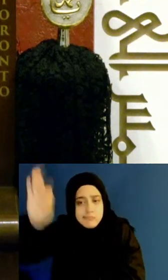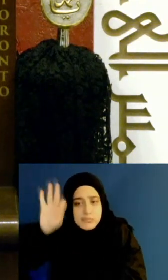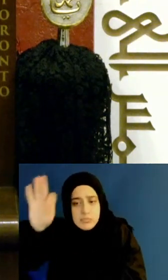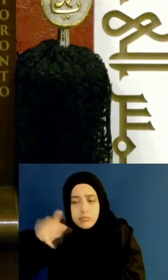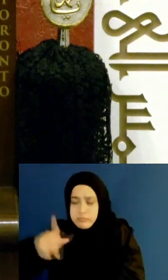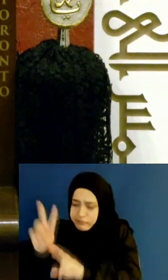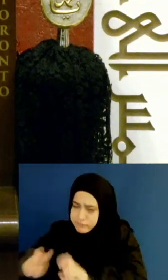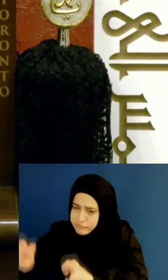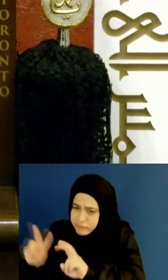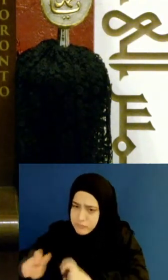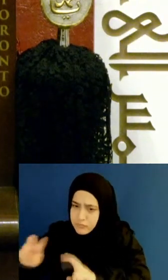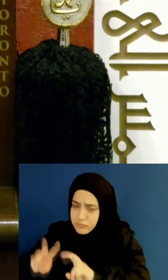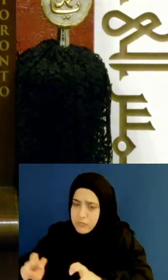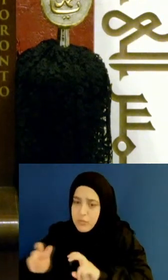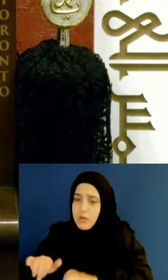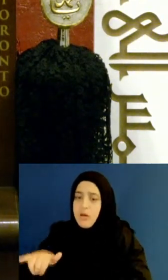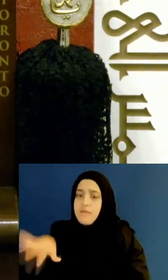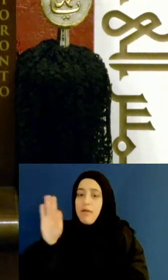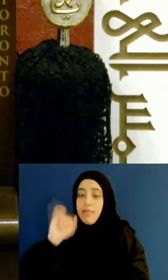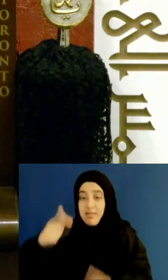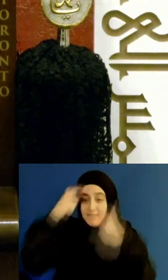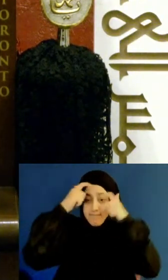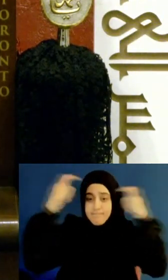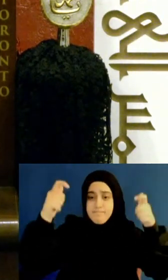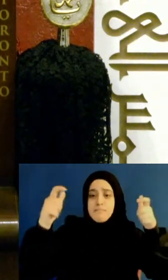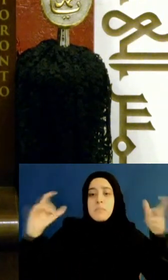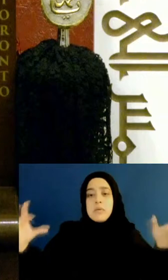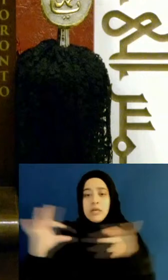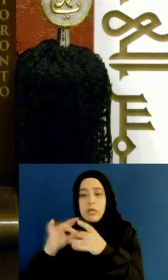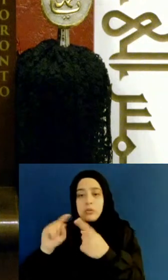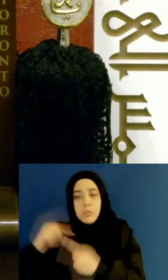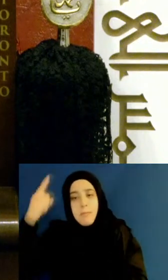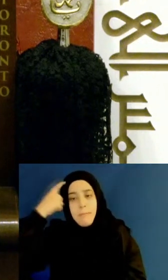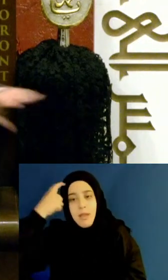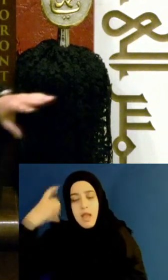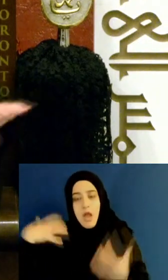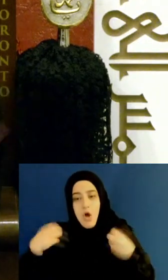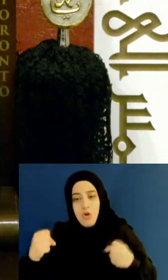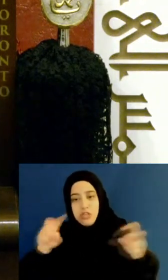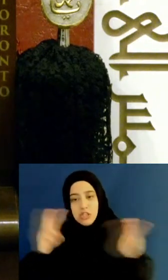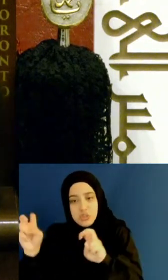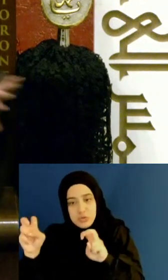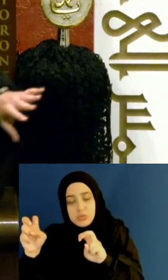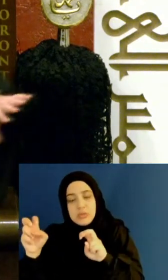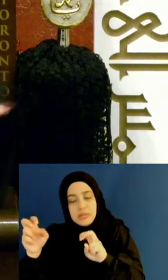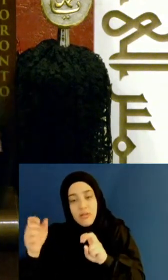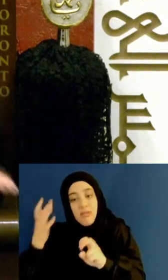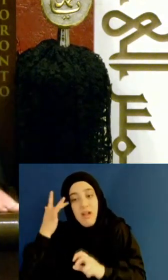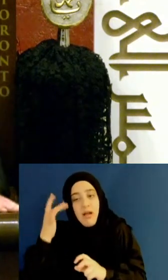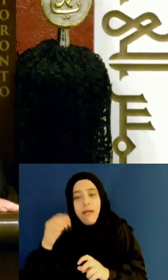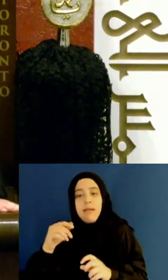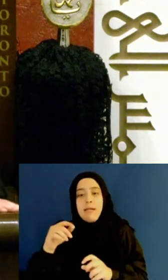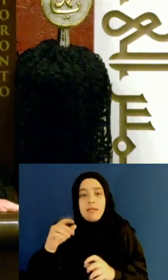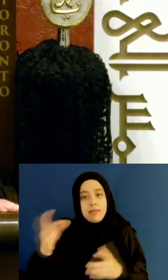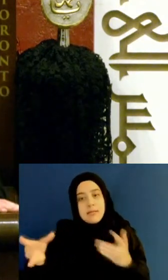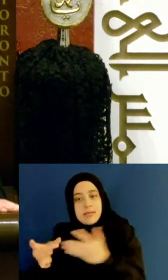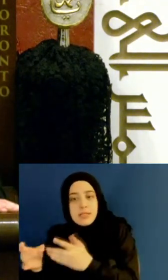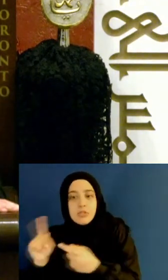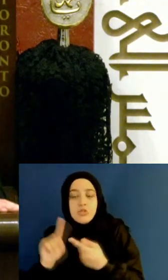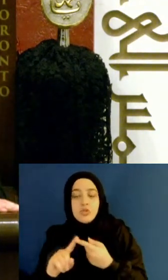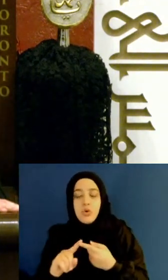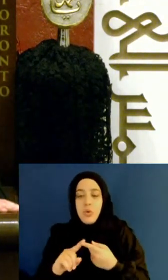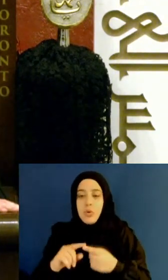issues. Because it comes with insecurity, it comes with a whole bunch of things. It's a kalam for a different lecture.